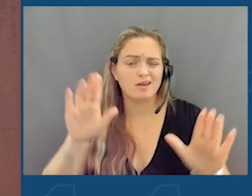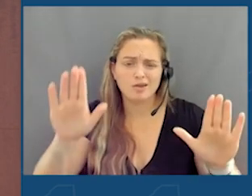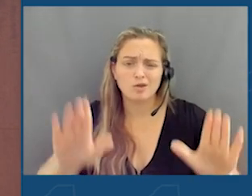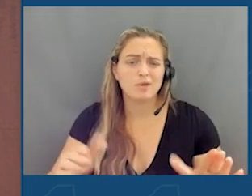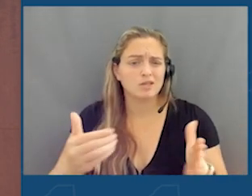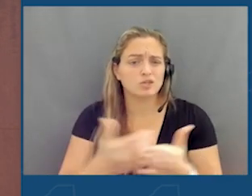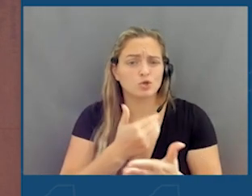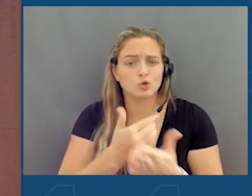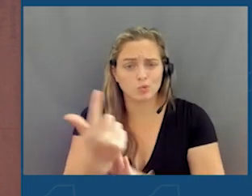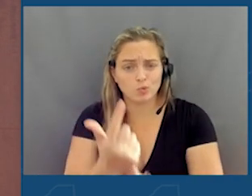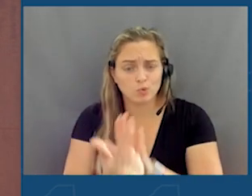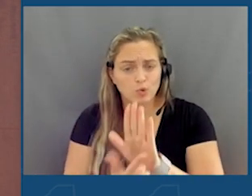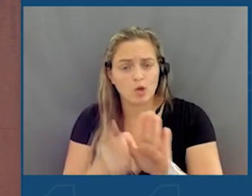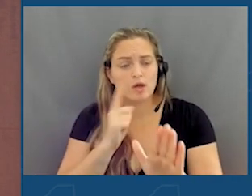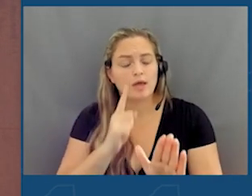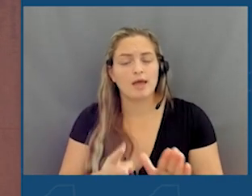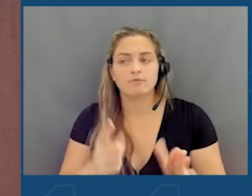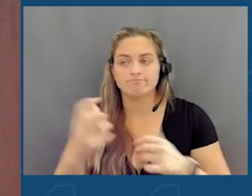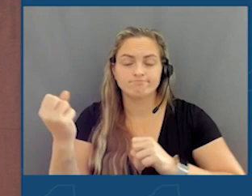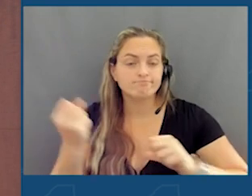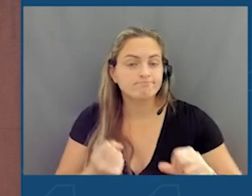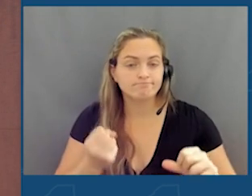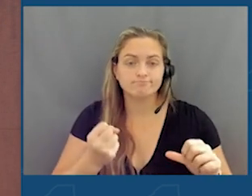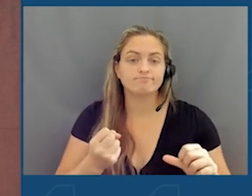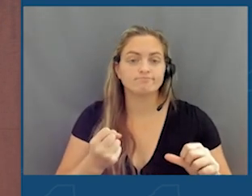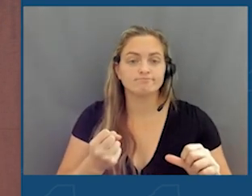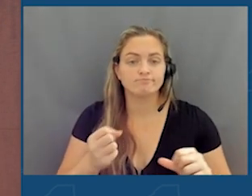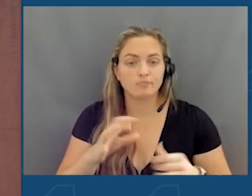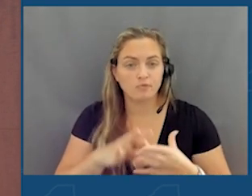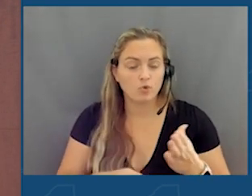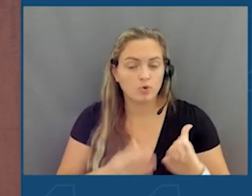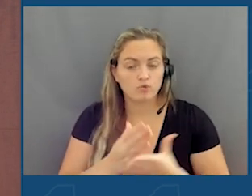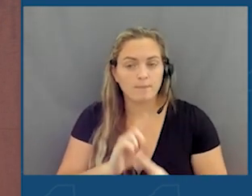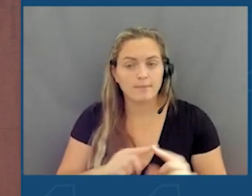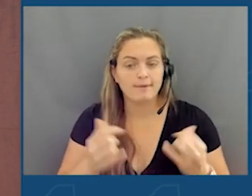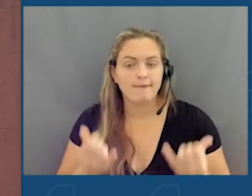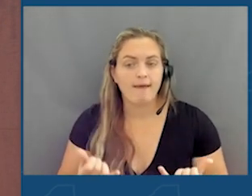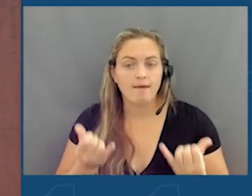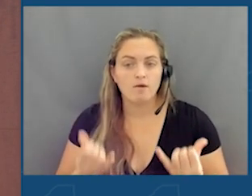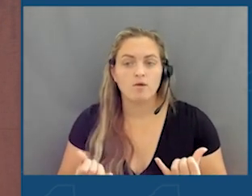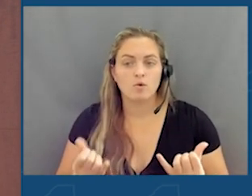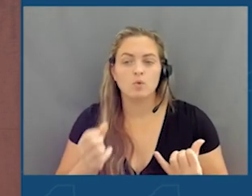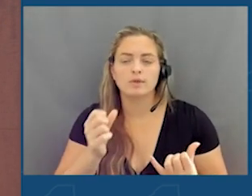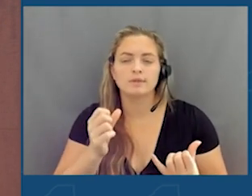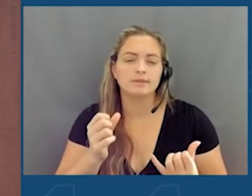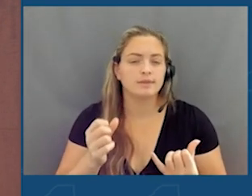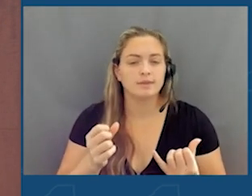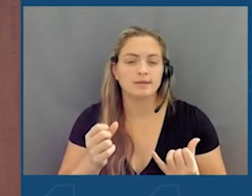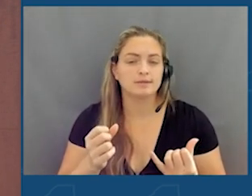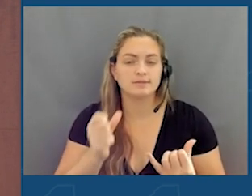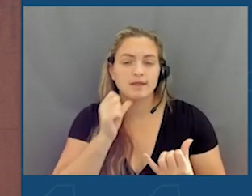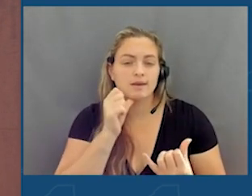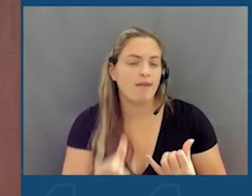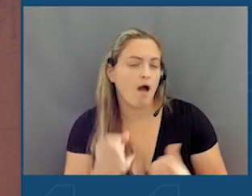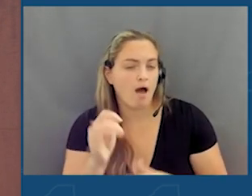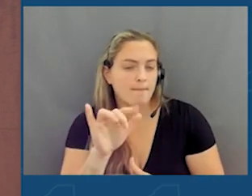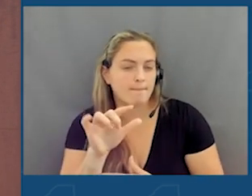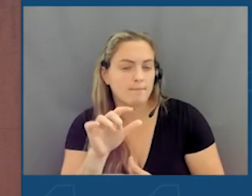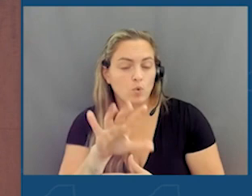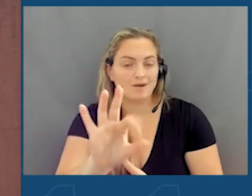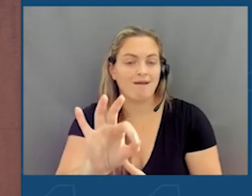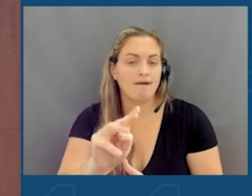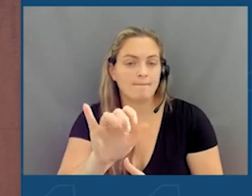of legislation which have strengthened voting rights. But now we have this package of 9 bills which will